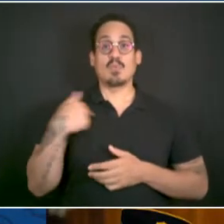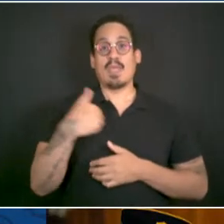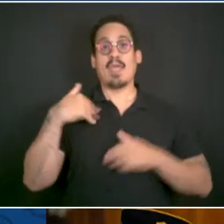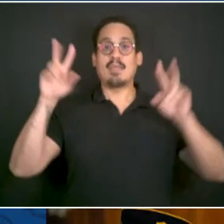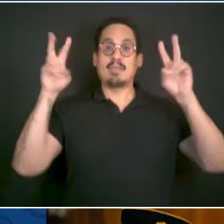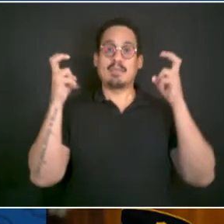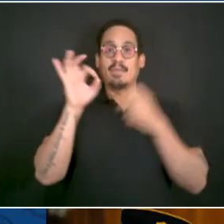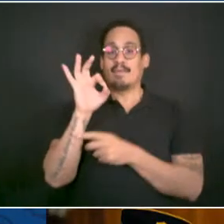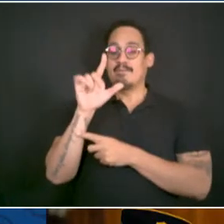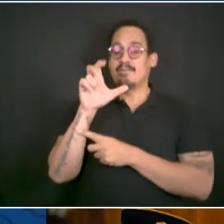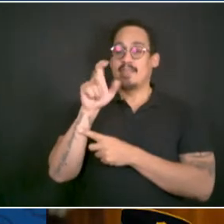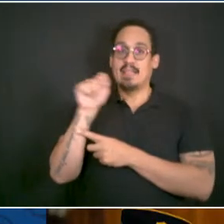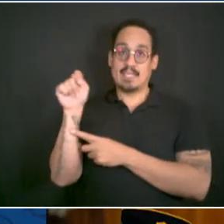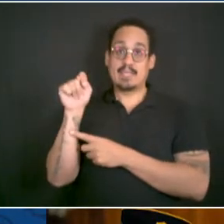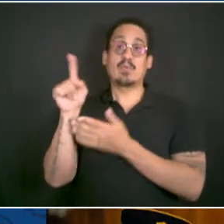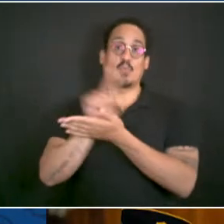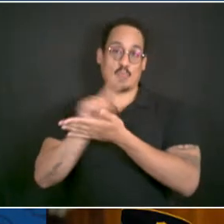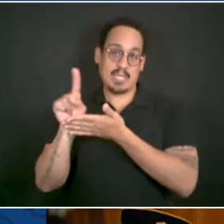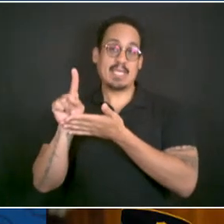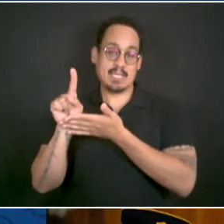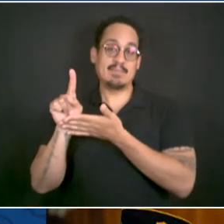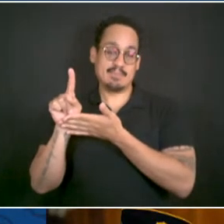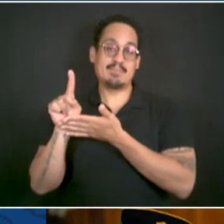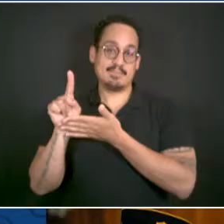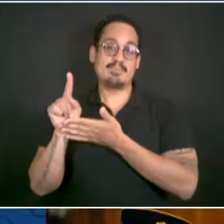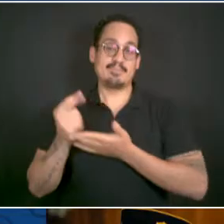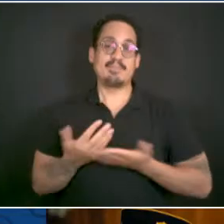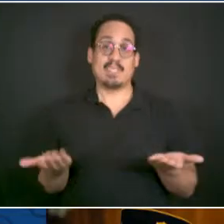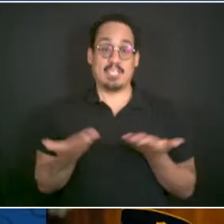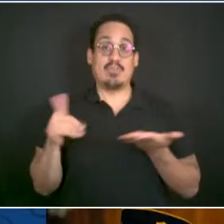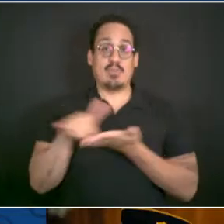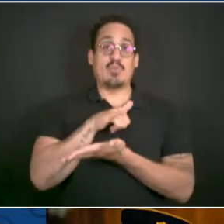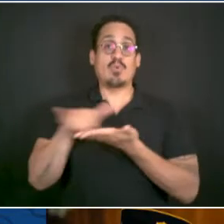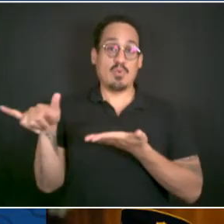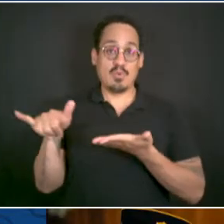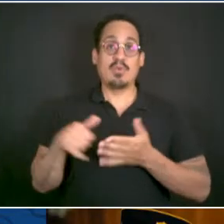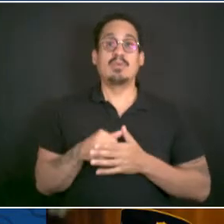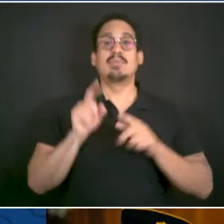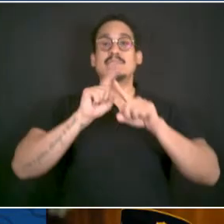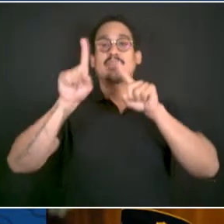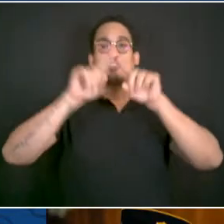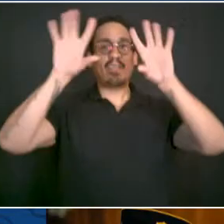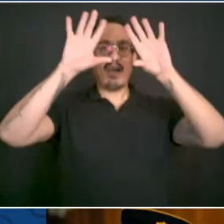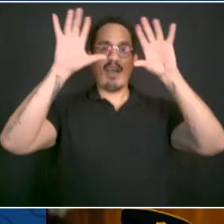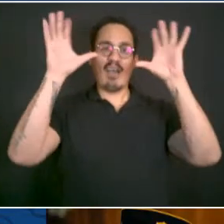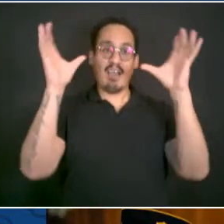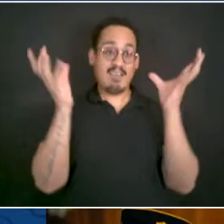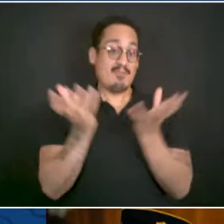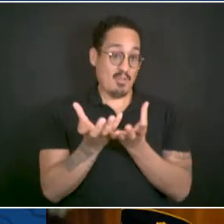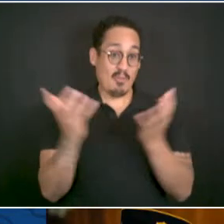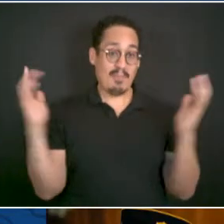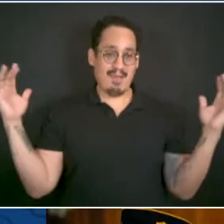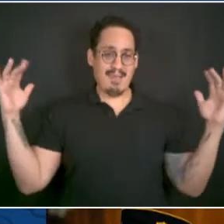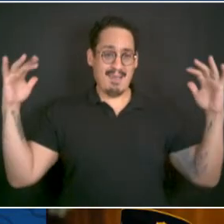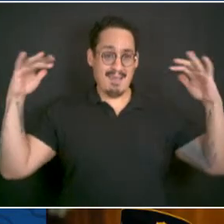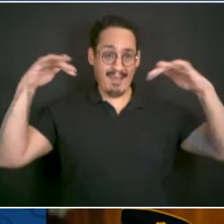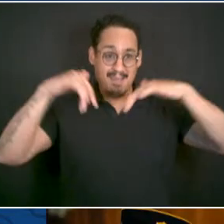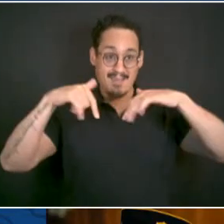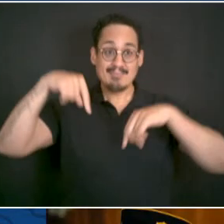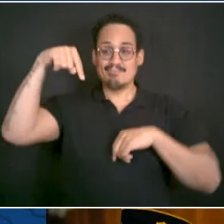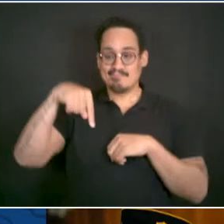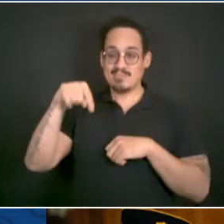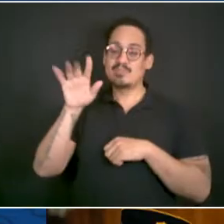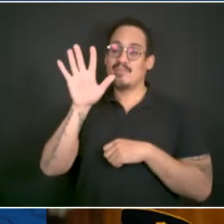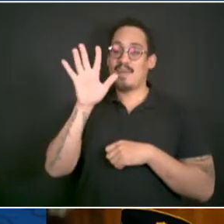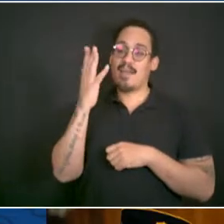New York, when U.S. service members stationed around the globe come here to the 5 boroughs to celebrate